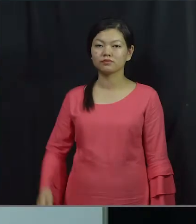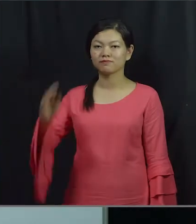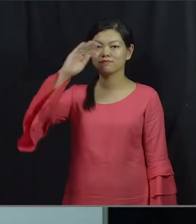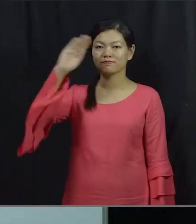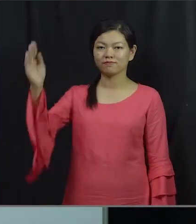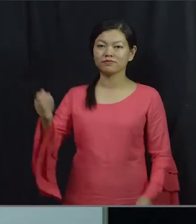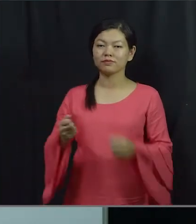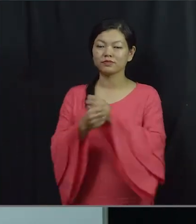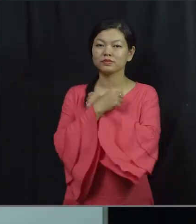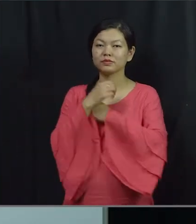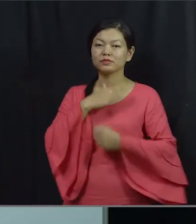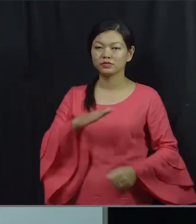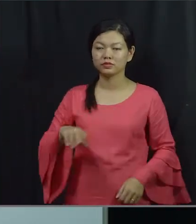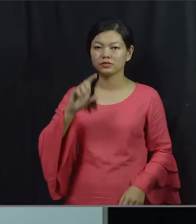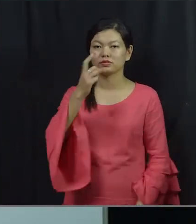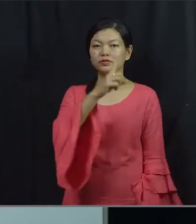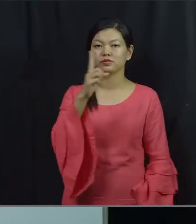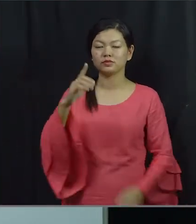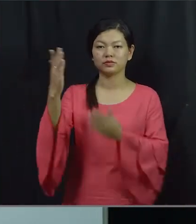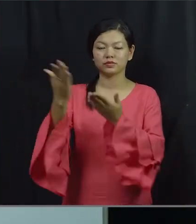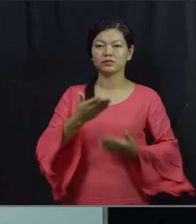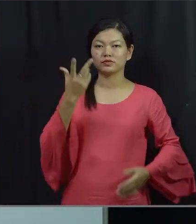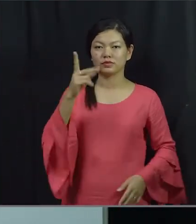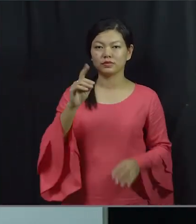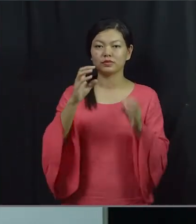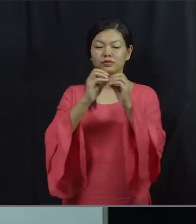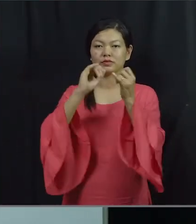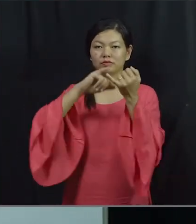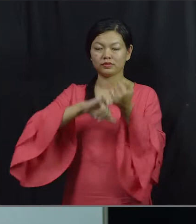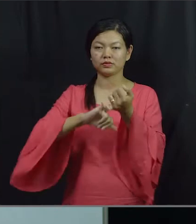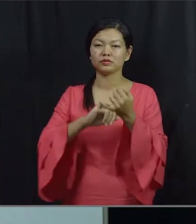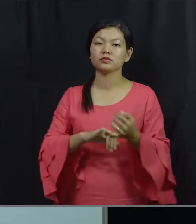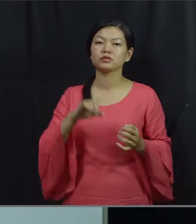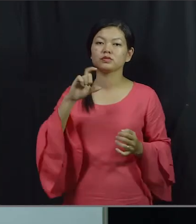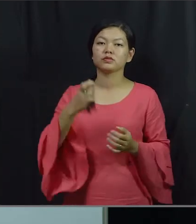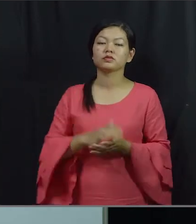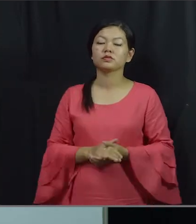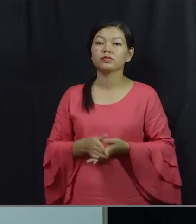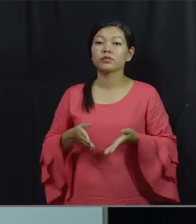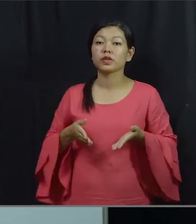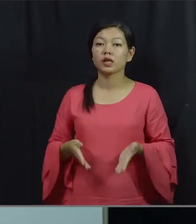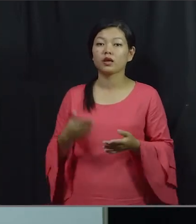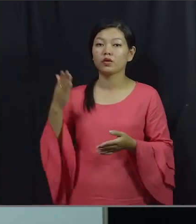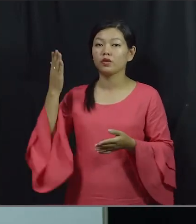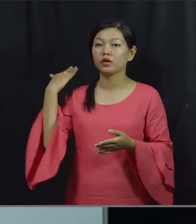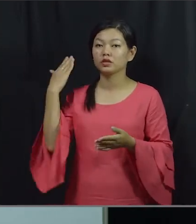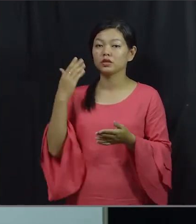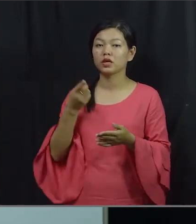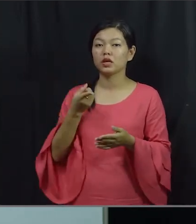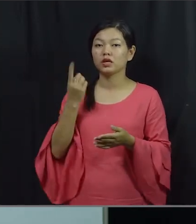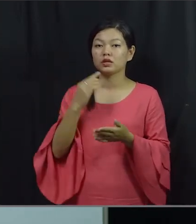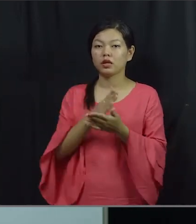Hello students of class 11 Commerce, welcome back to your business studies class. We will continue our